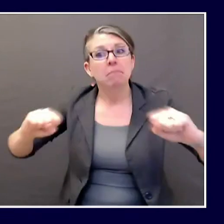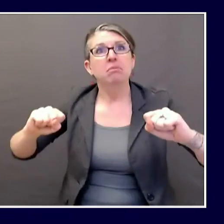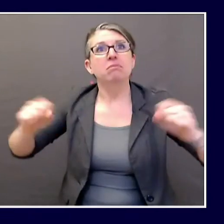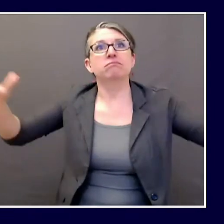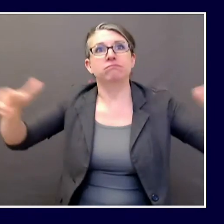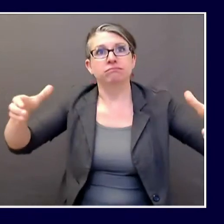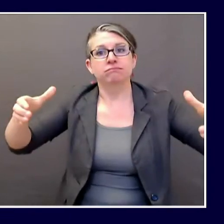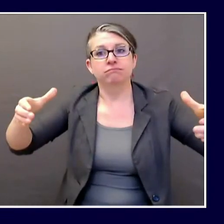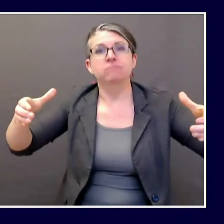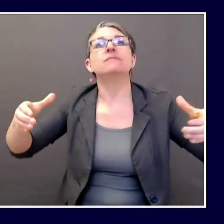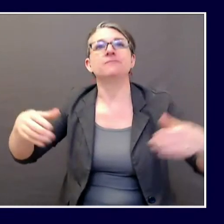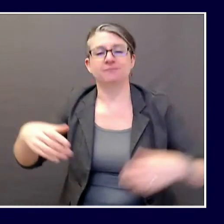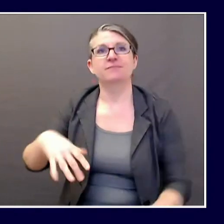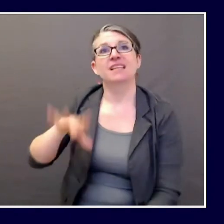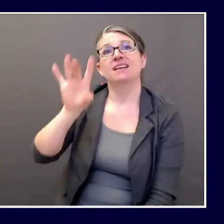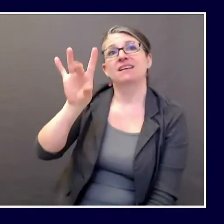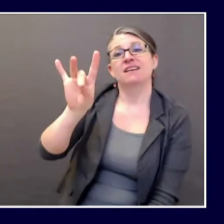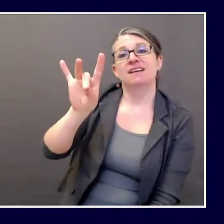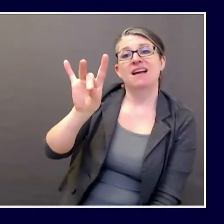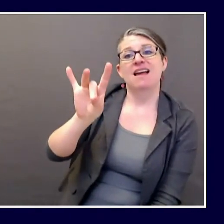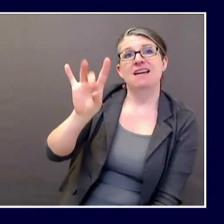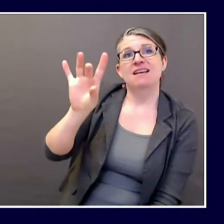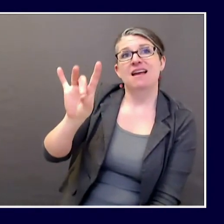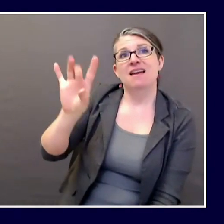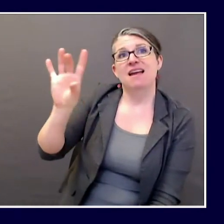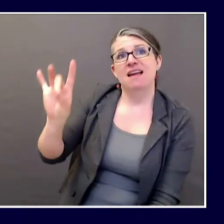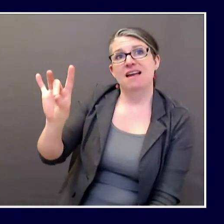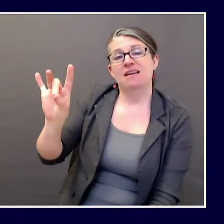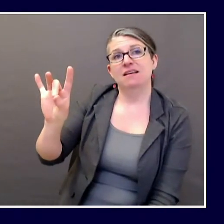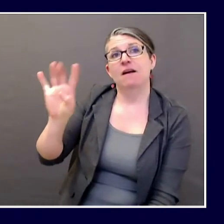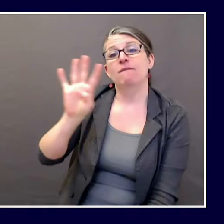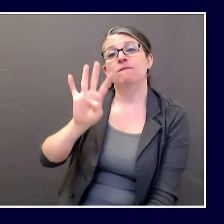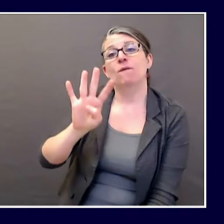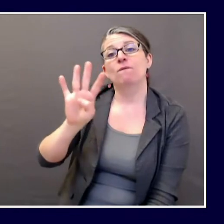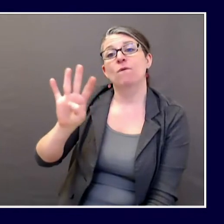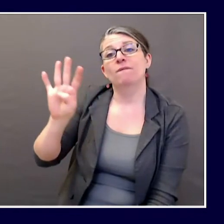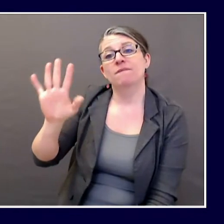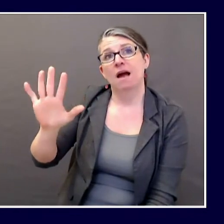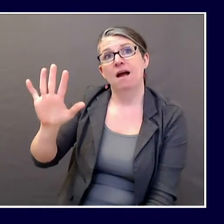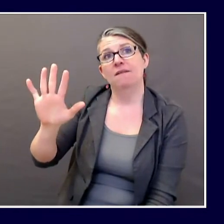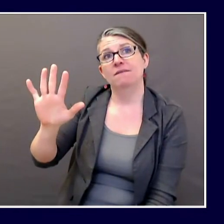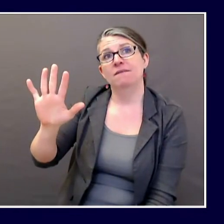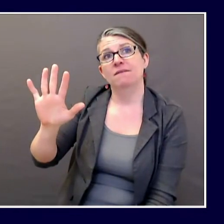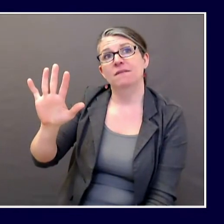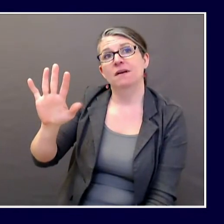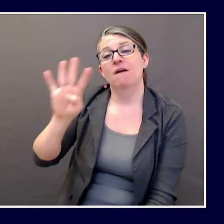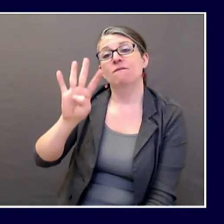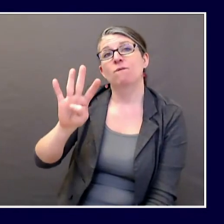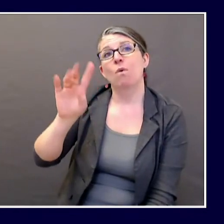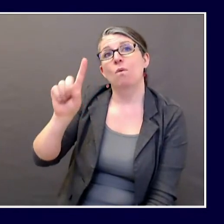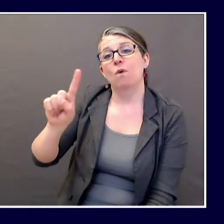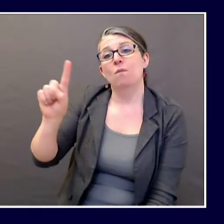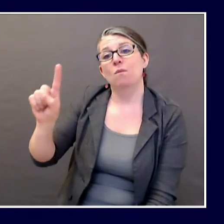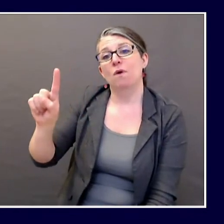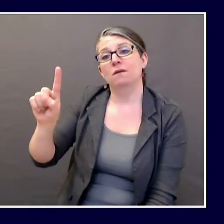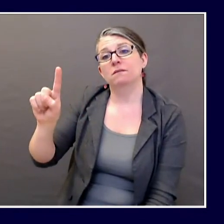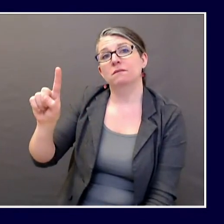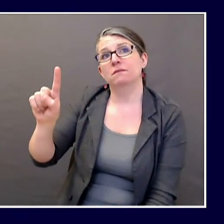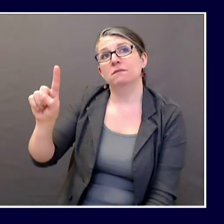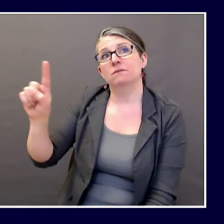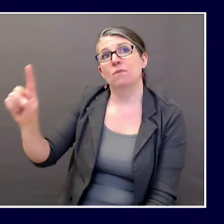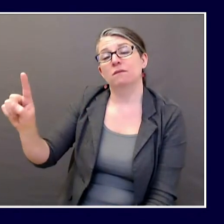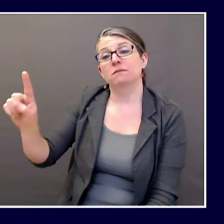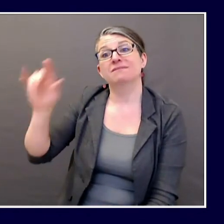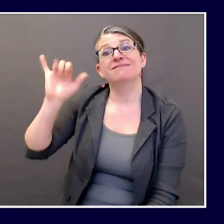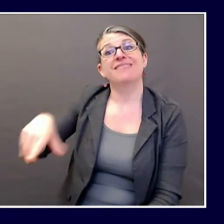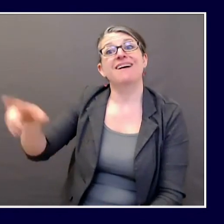888-445-4111. And again, this is a telephone line, a hotline, where anyone can call if they